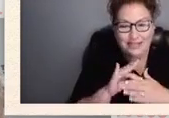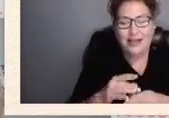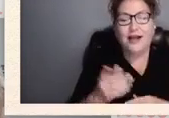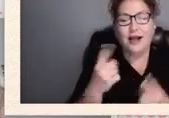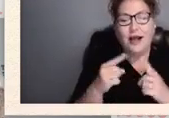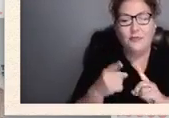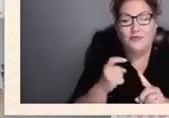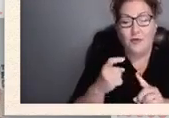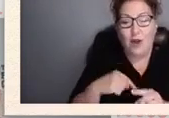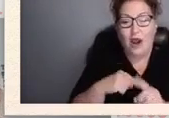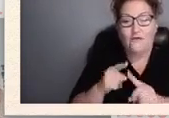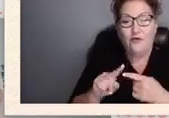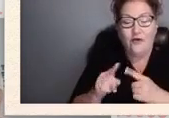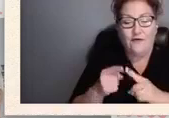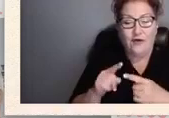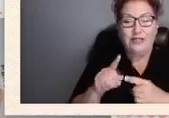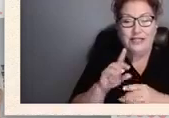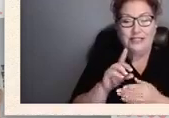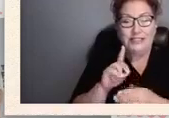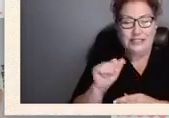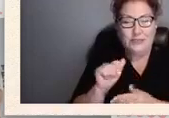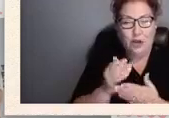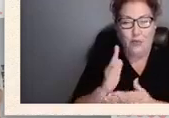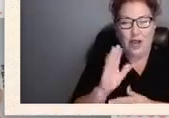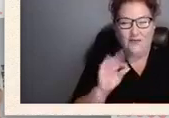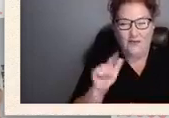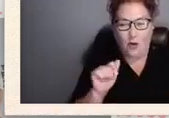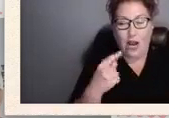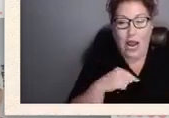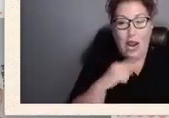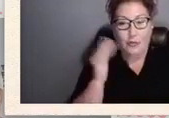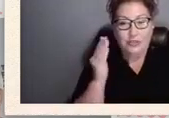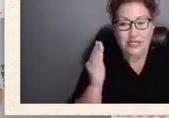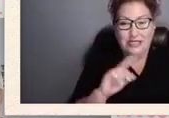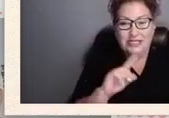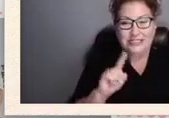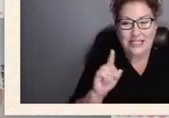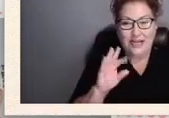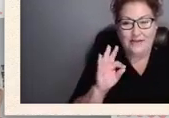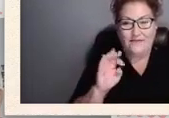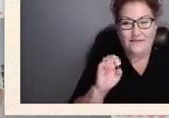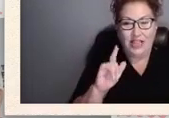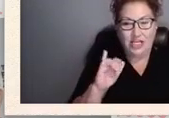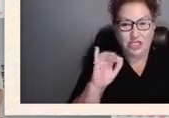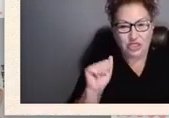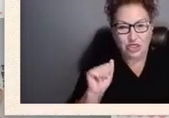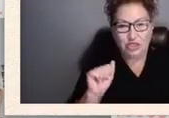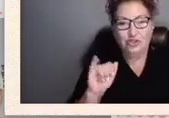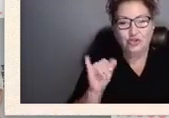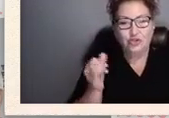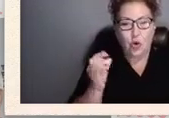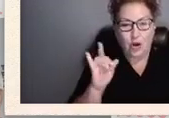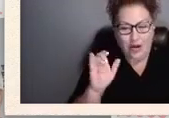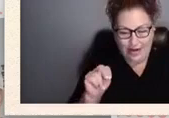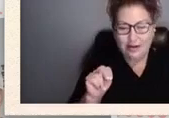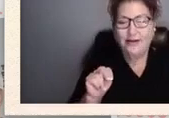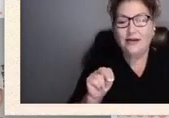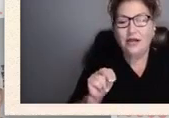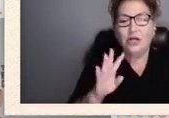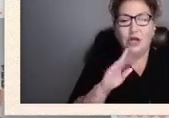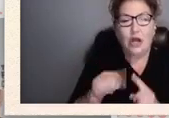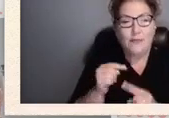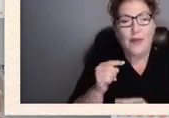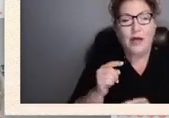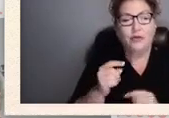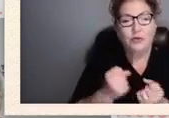Disability Rights Florida. And our presenter is Z. Felicia Jordan, talking about supported decision-making and guardianship